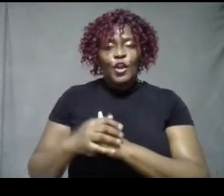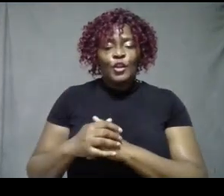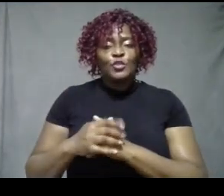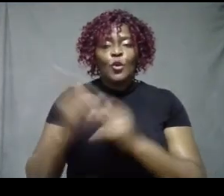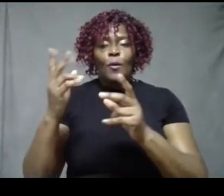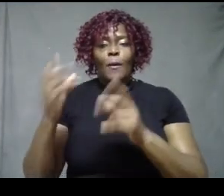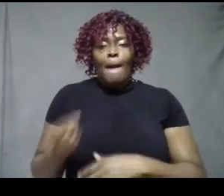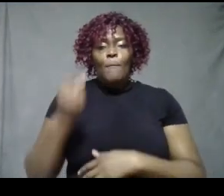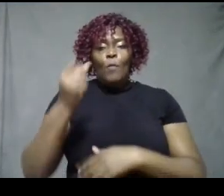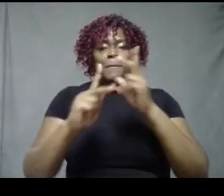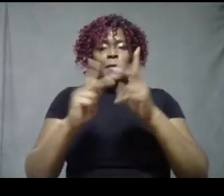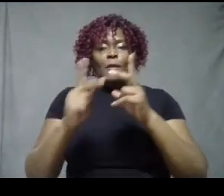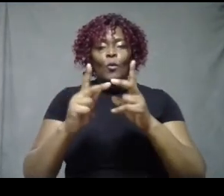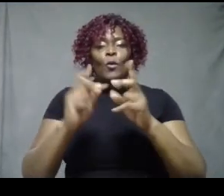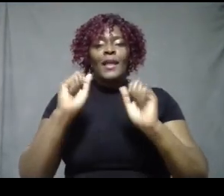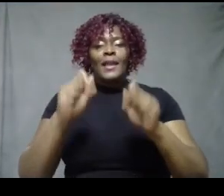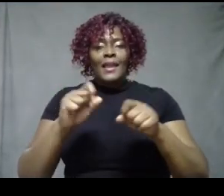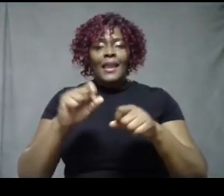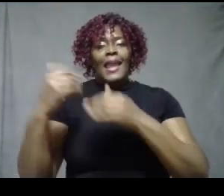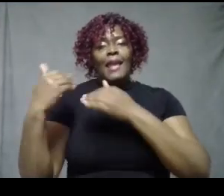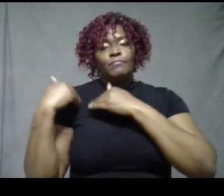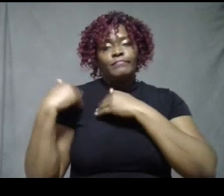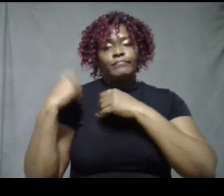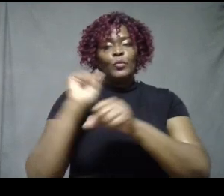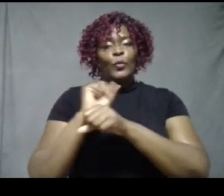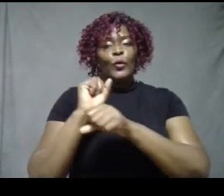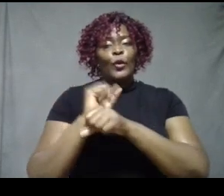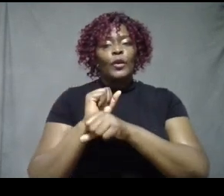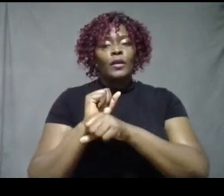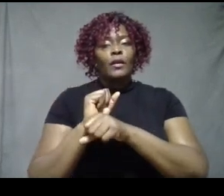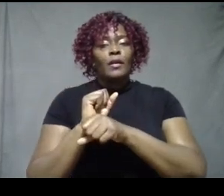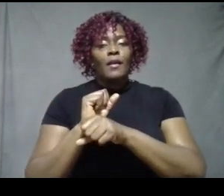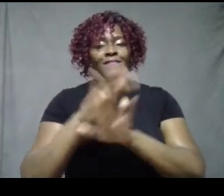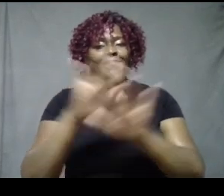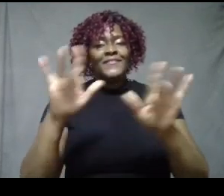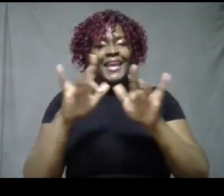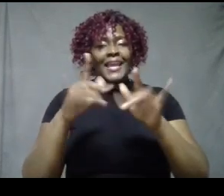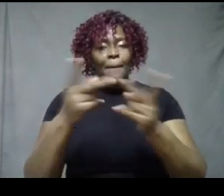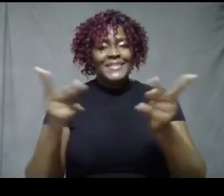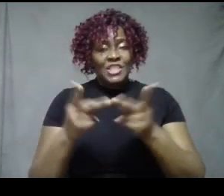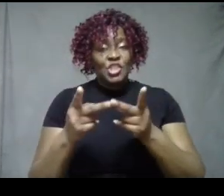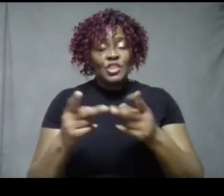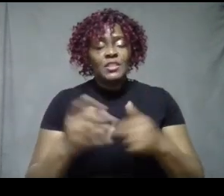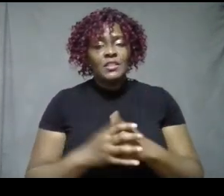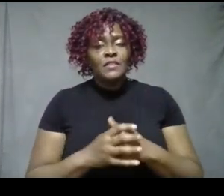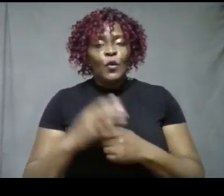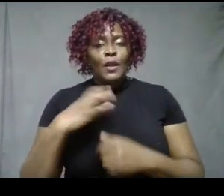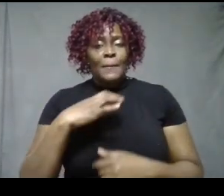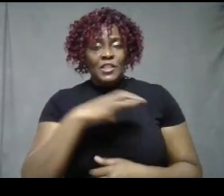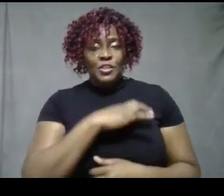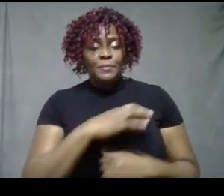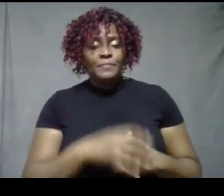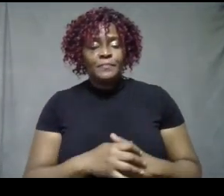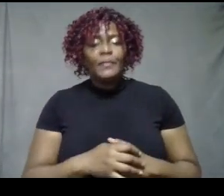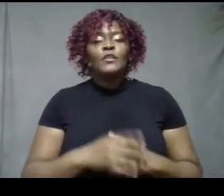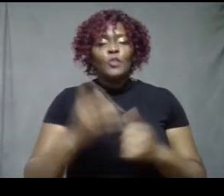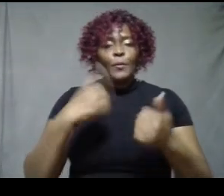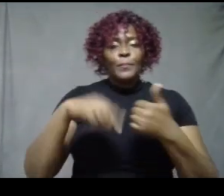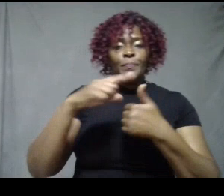on city advisory board. And the list is as follows. We have an opening in the art advisory